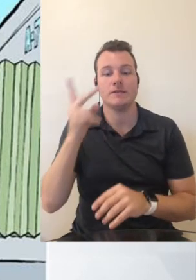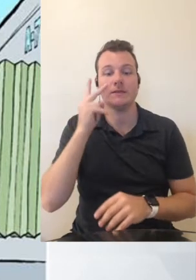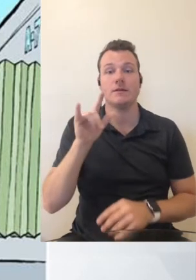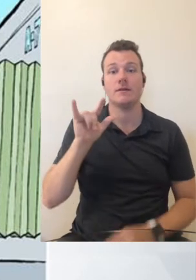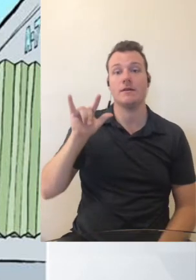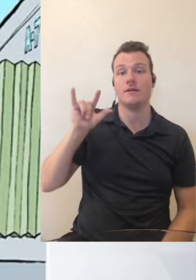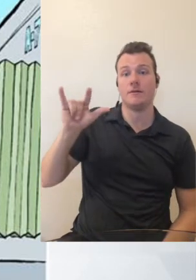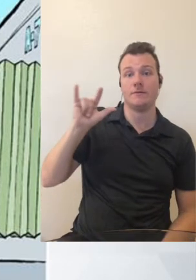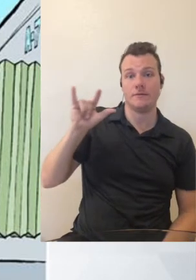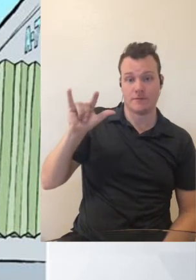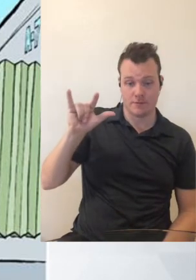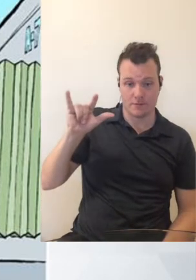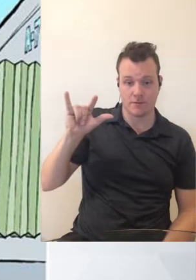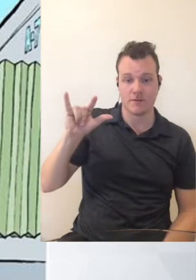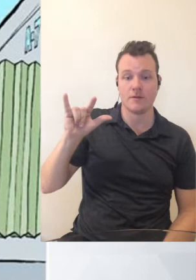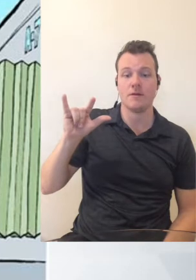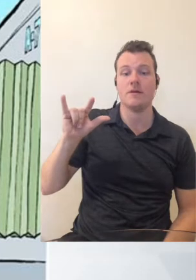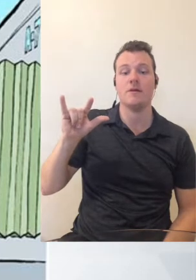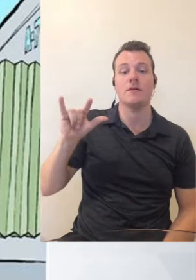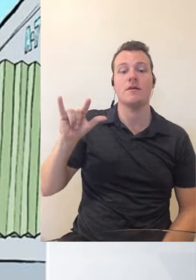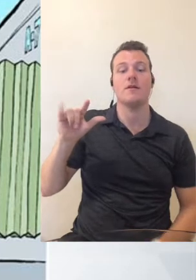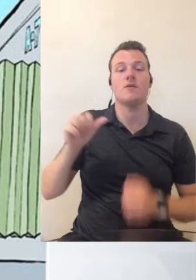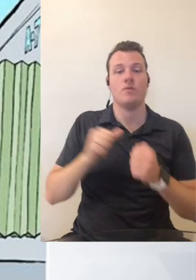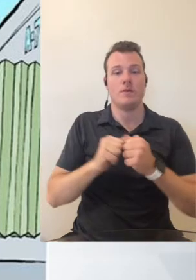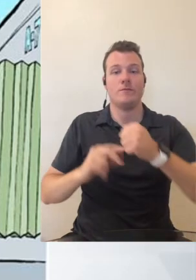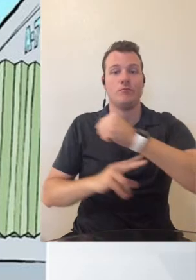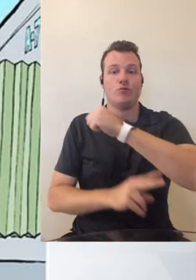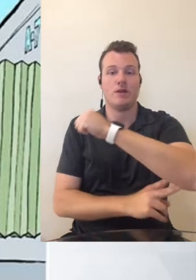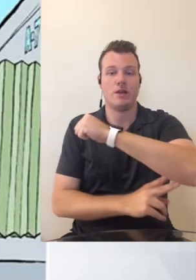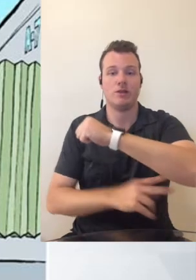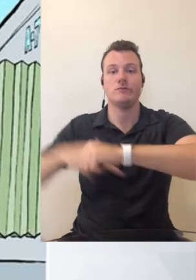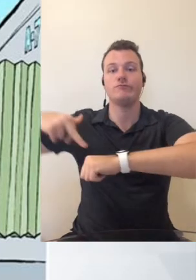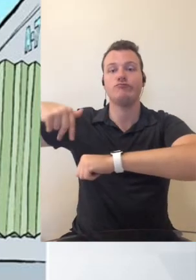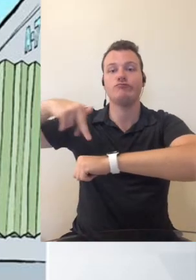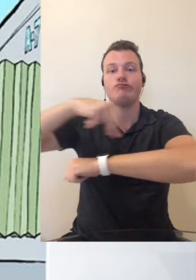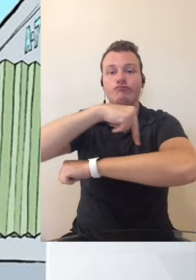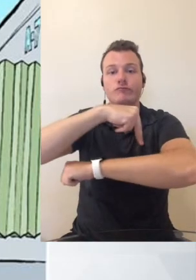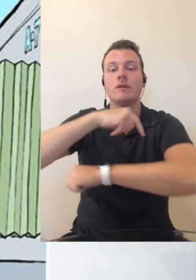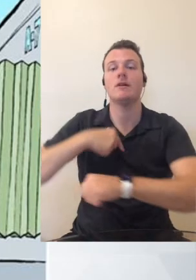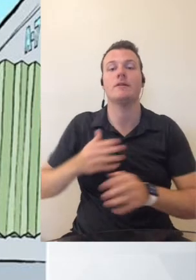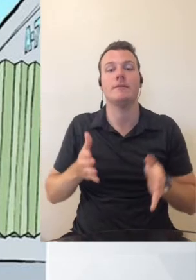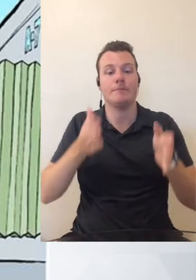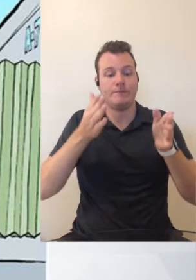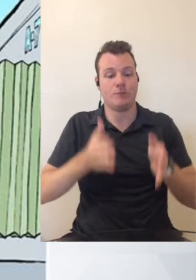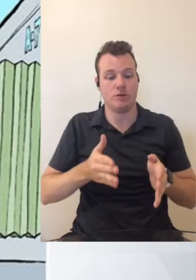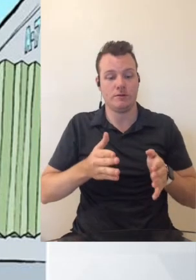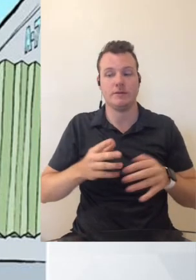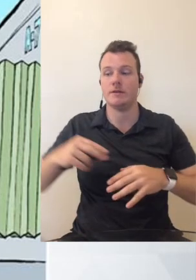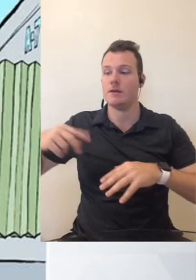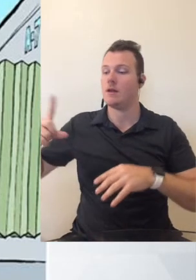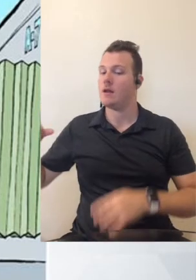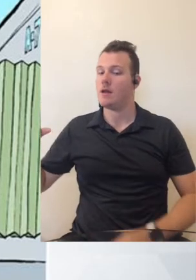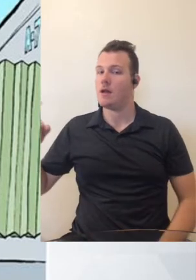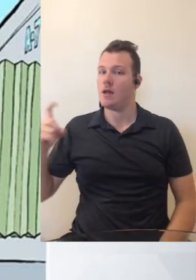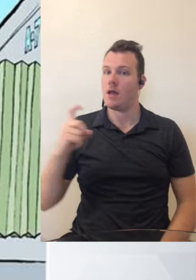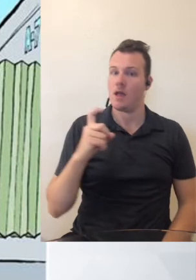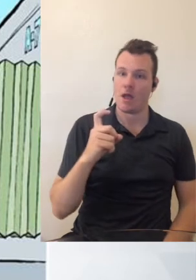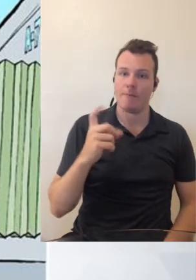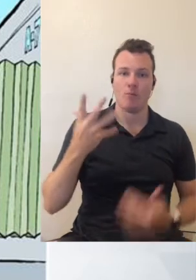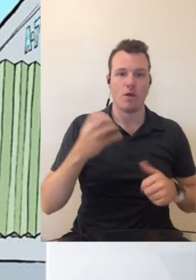an airline here, and you'll see that there's a jet bridge, and there's an individual that is trying to get on the